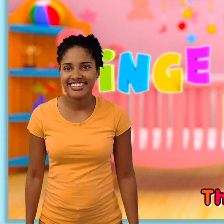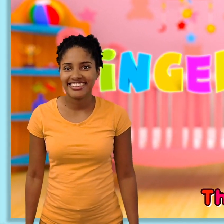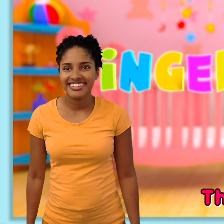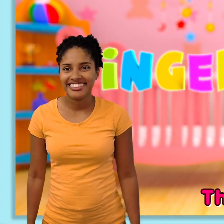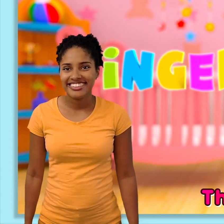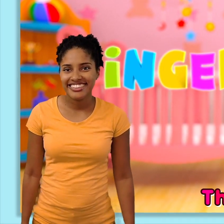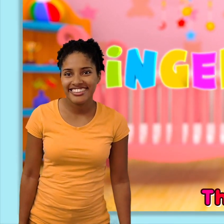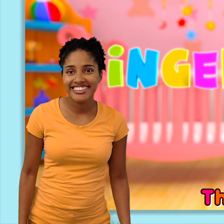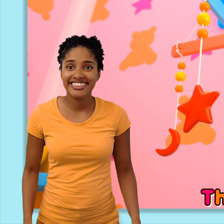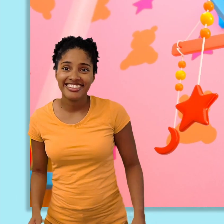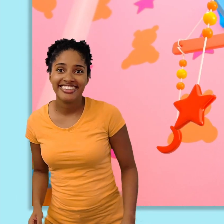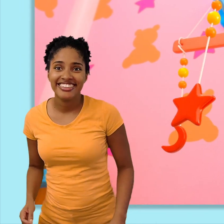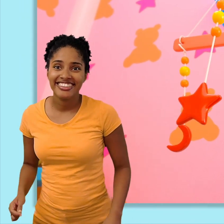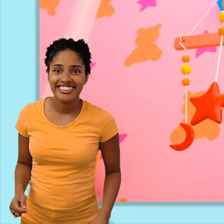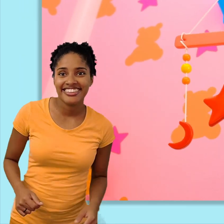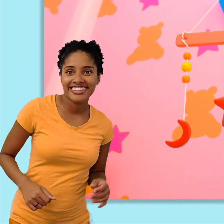The Finger Family.